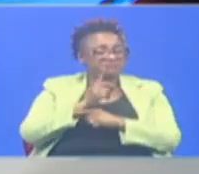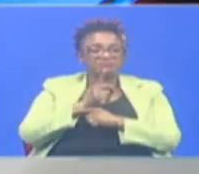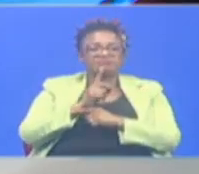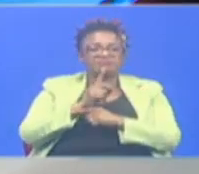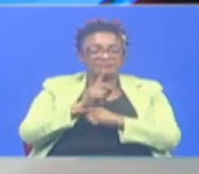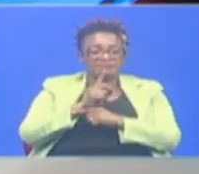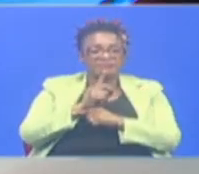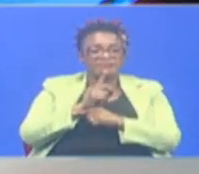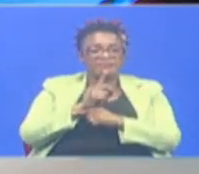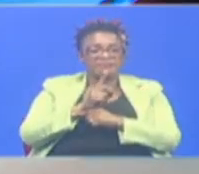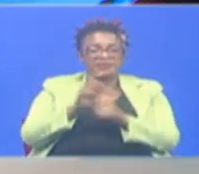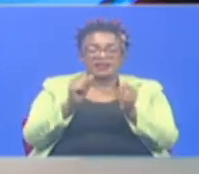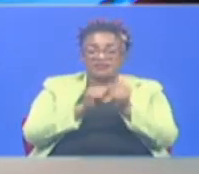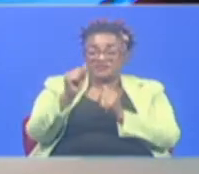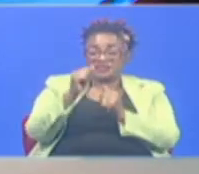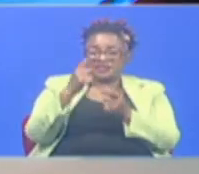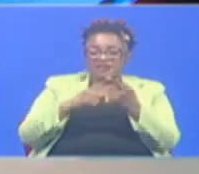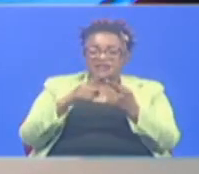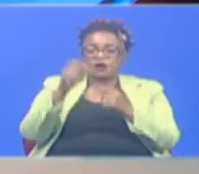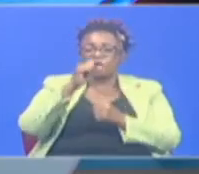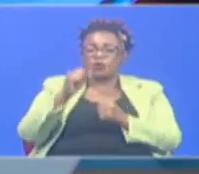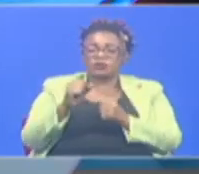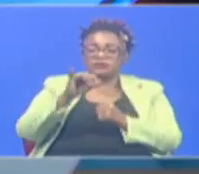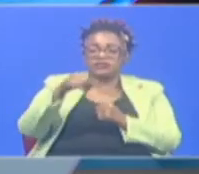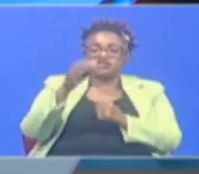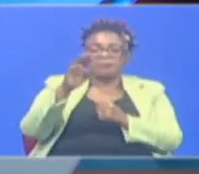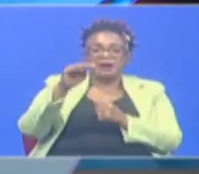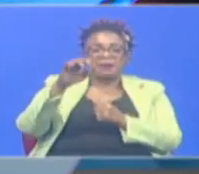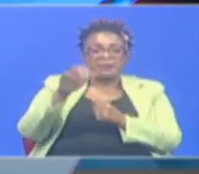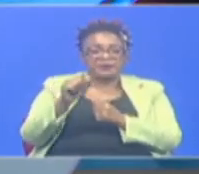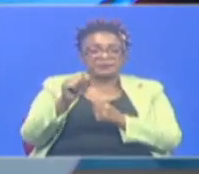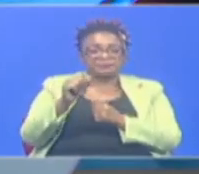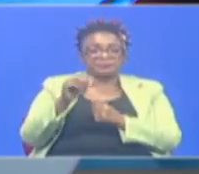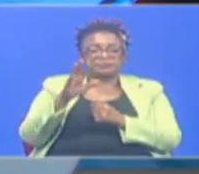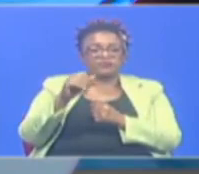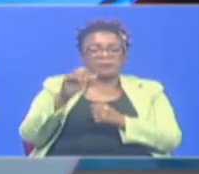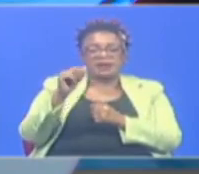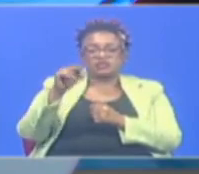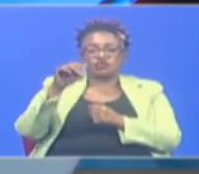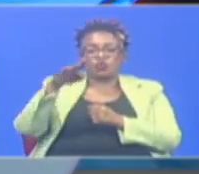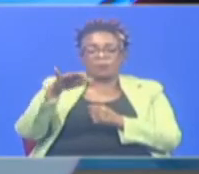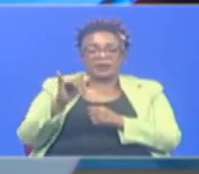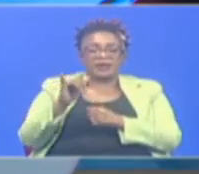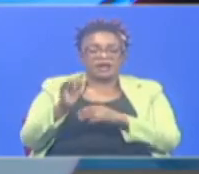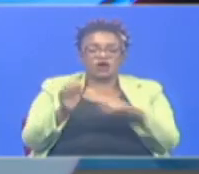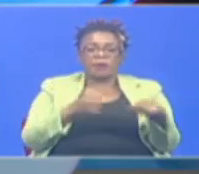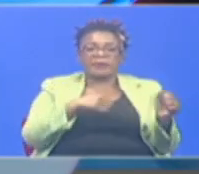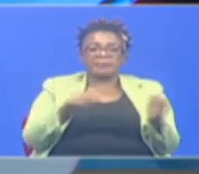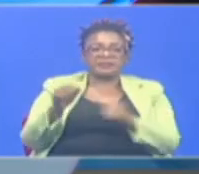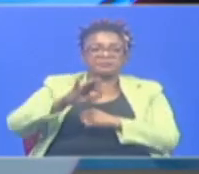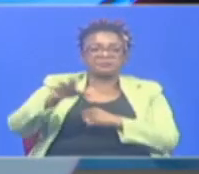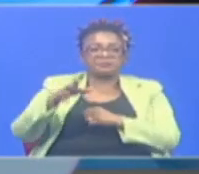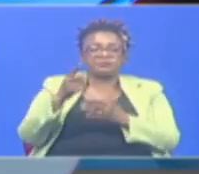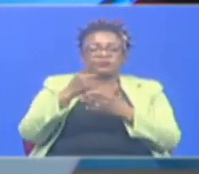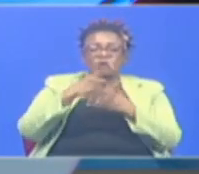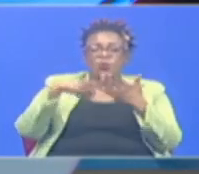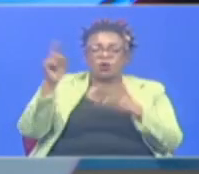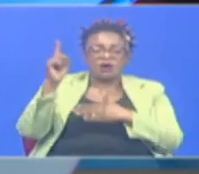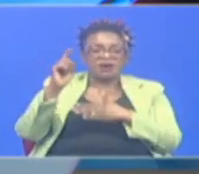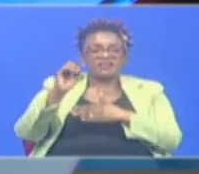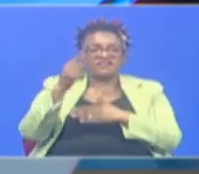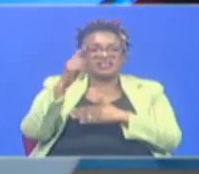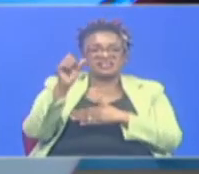And 15-year-old Jemima Achieng from Sumbigals, that's in Homa Bay County, is the winner of the first season of